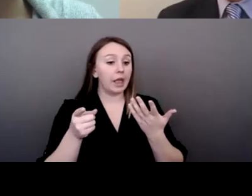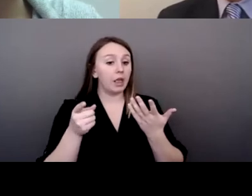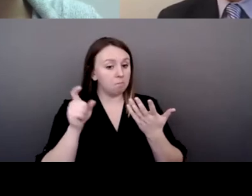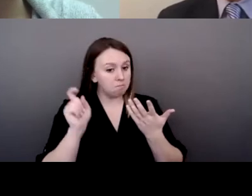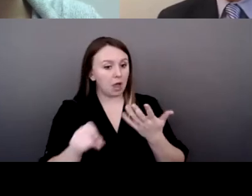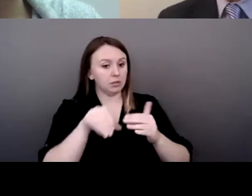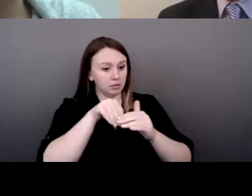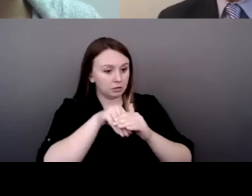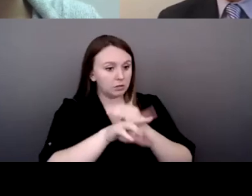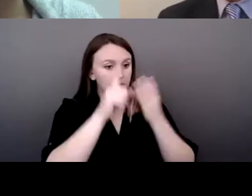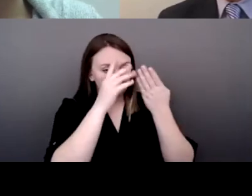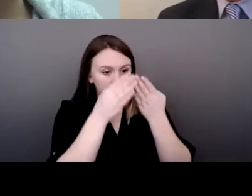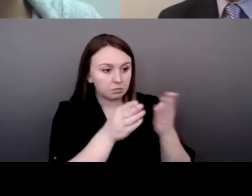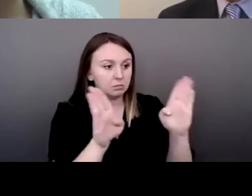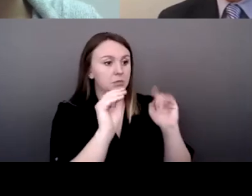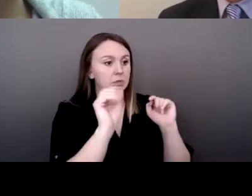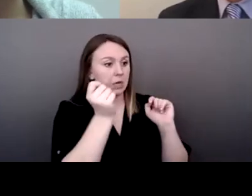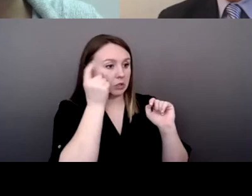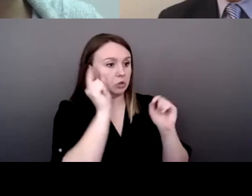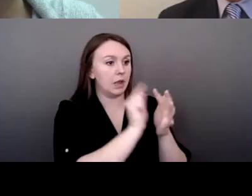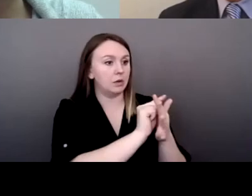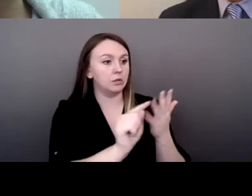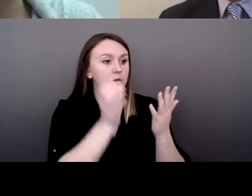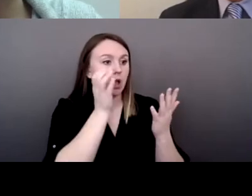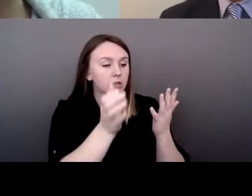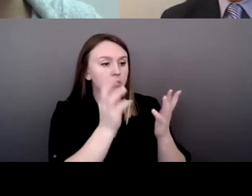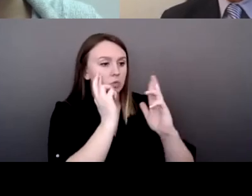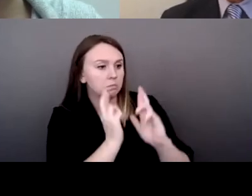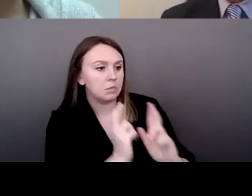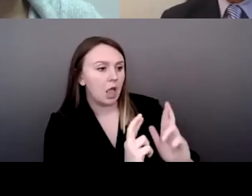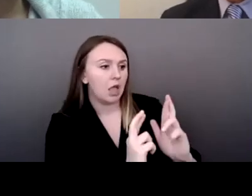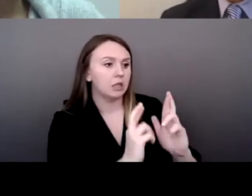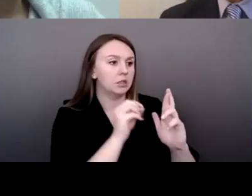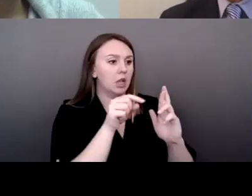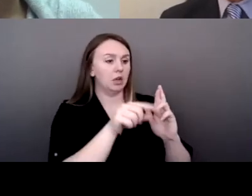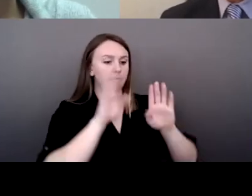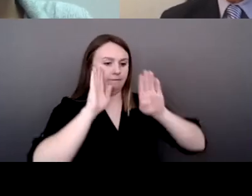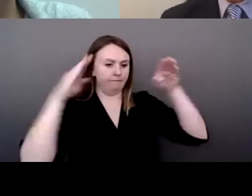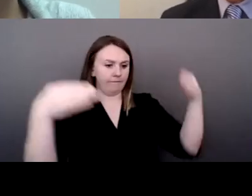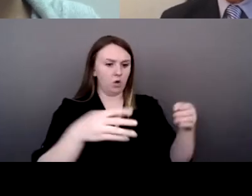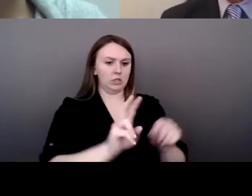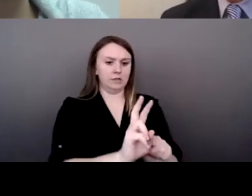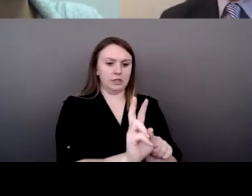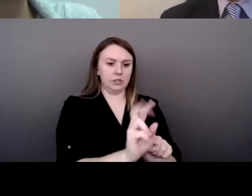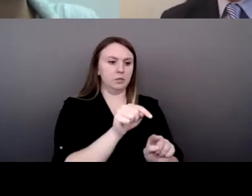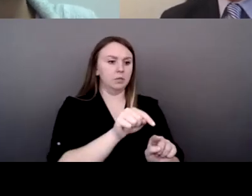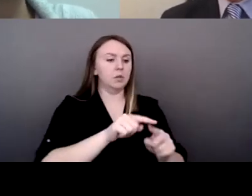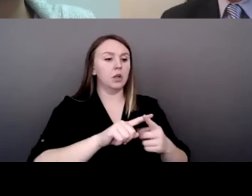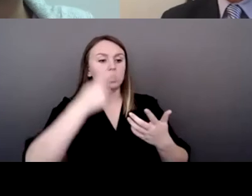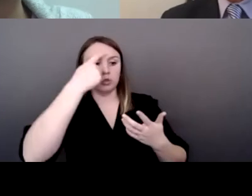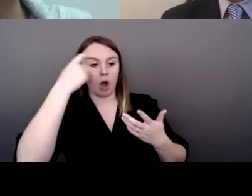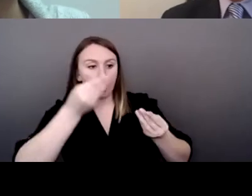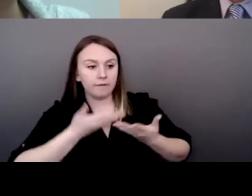understand these very important concepts of being victim-centered, being trauma-informed, being